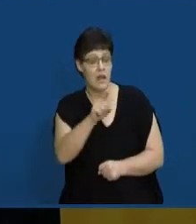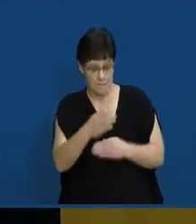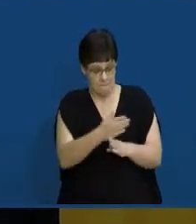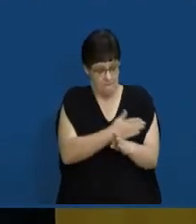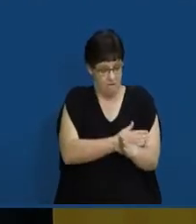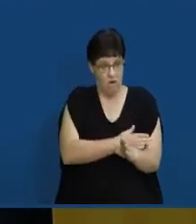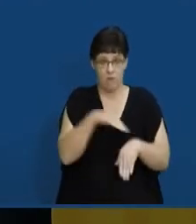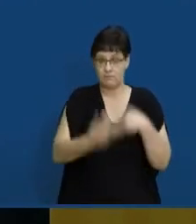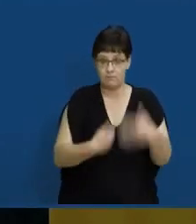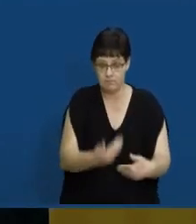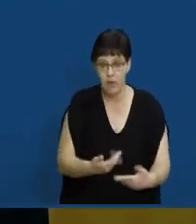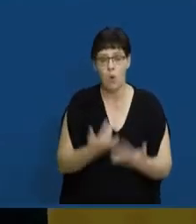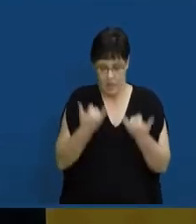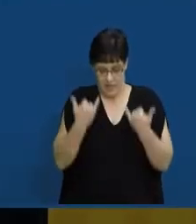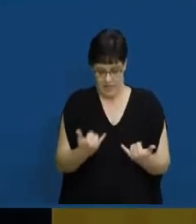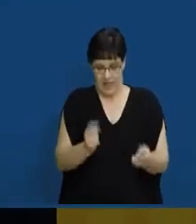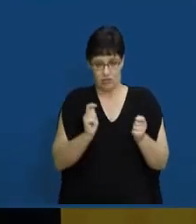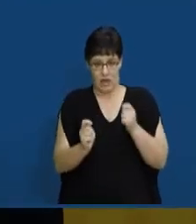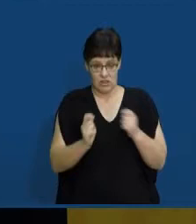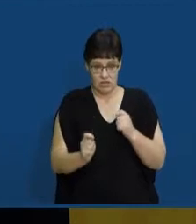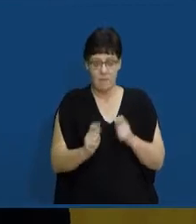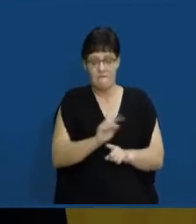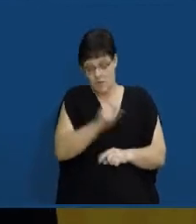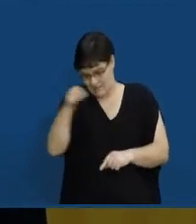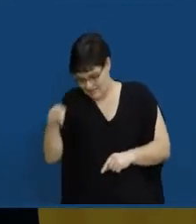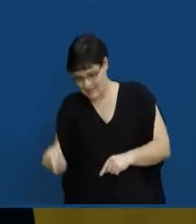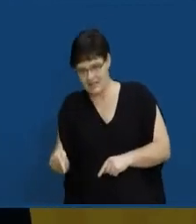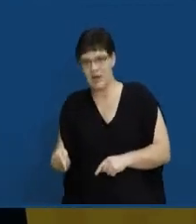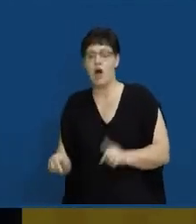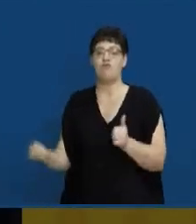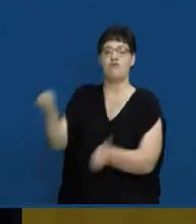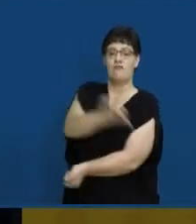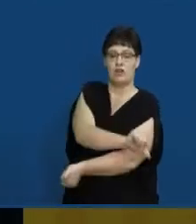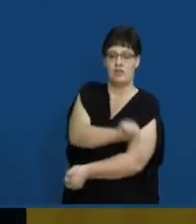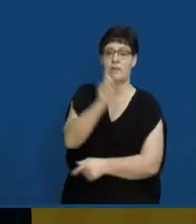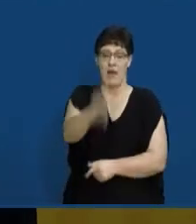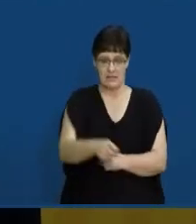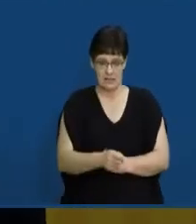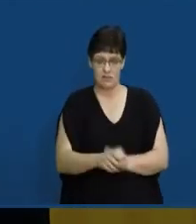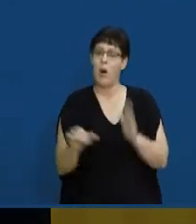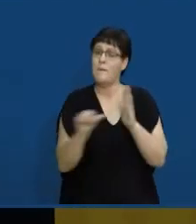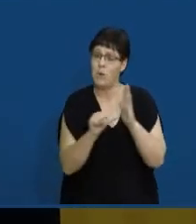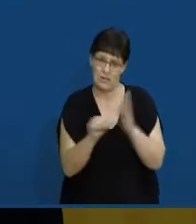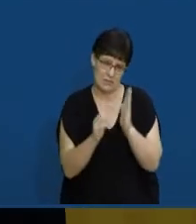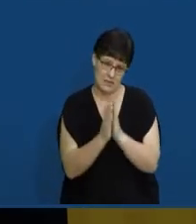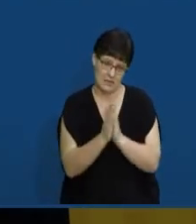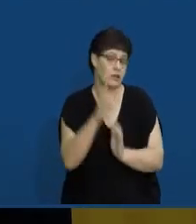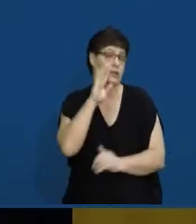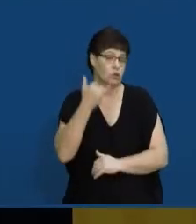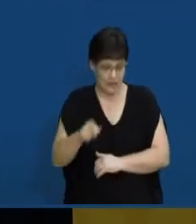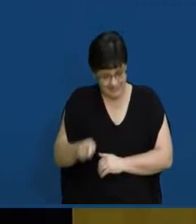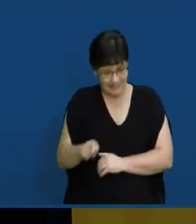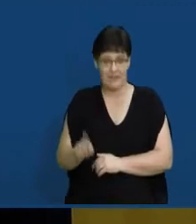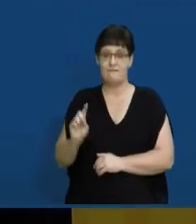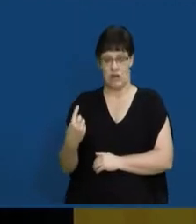proceed with the current adjustments, you first need to do your reversals. So please, important, check out for that when